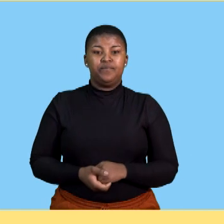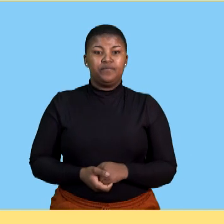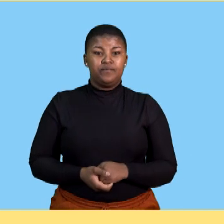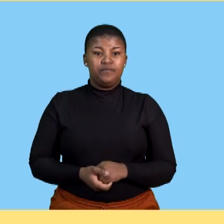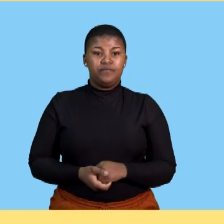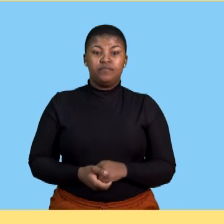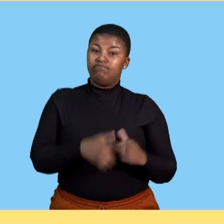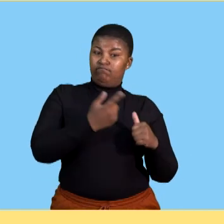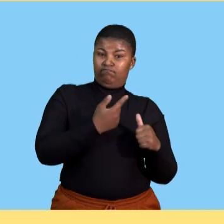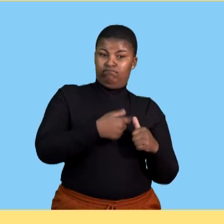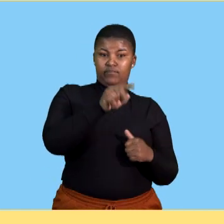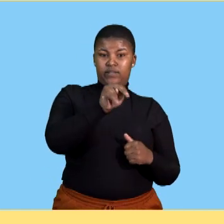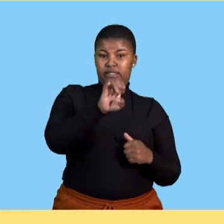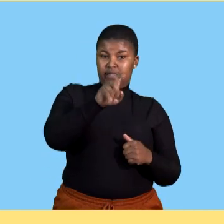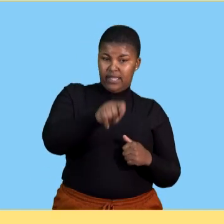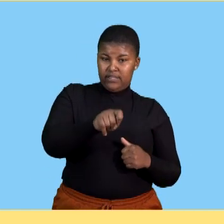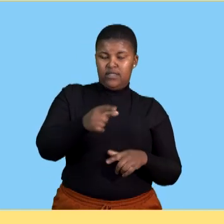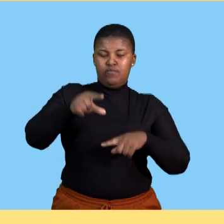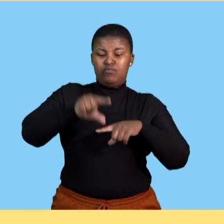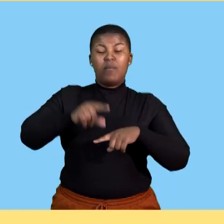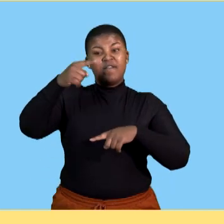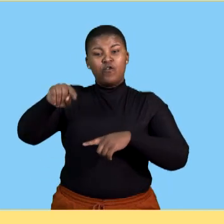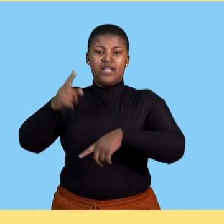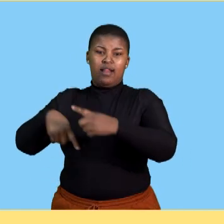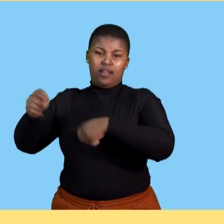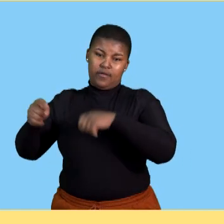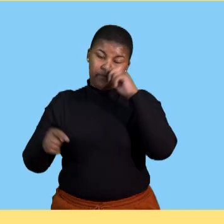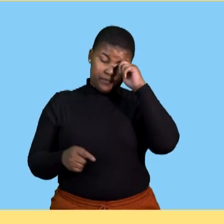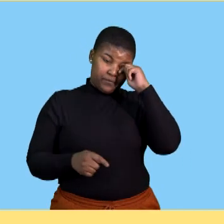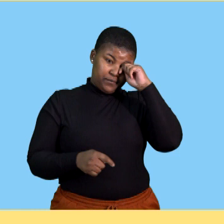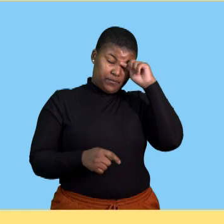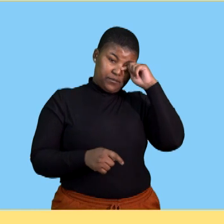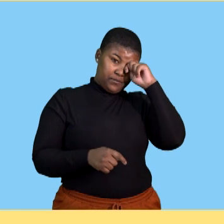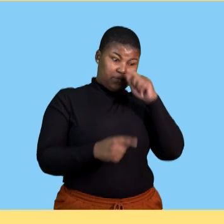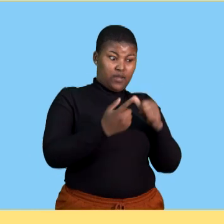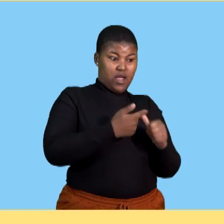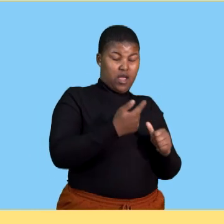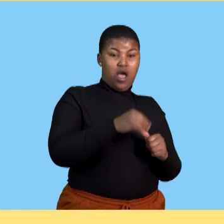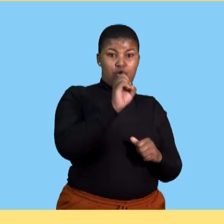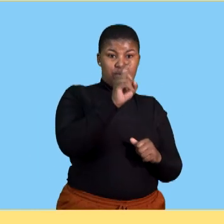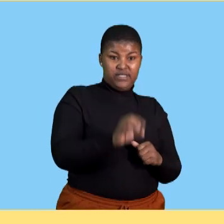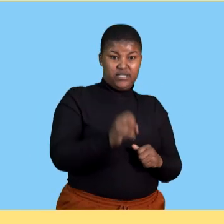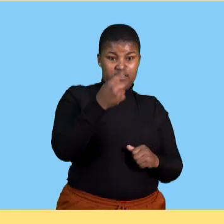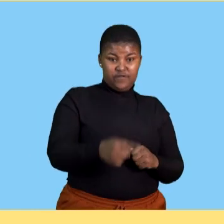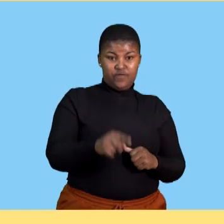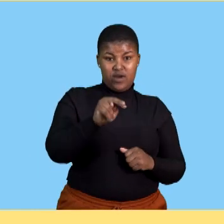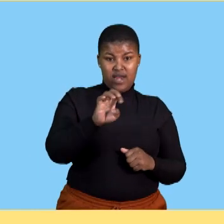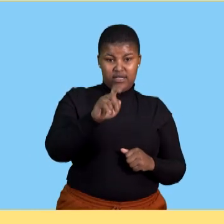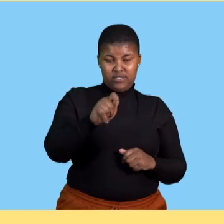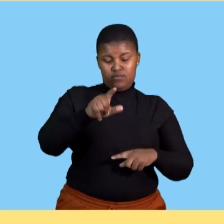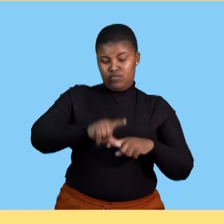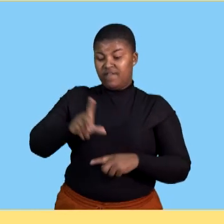says, calculate the net profit on sales. Calculate the net profit on